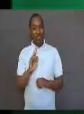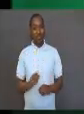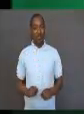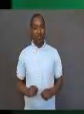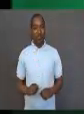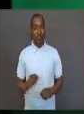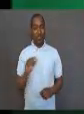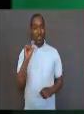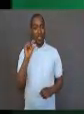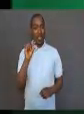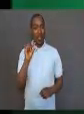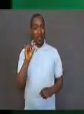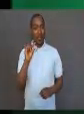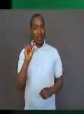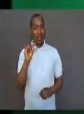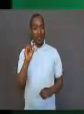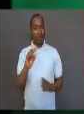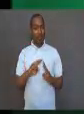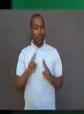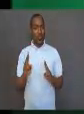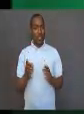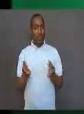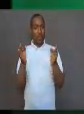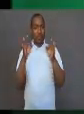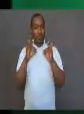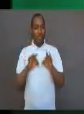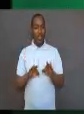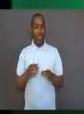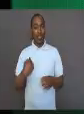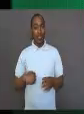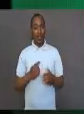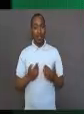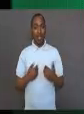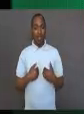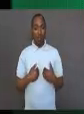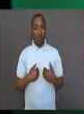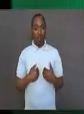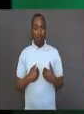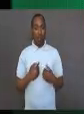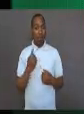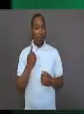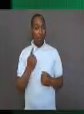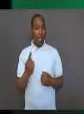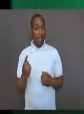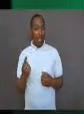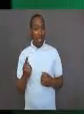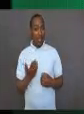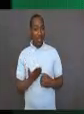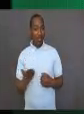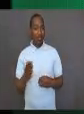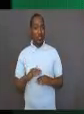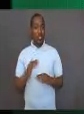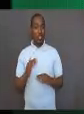Some are very beneficial to us and, in some cases, even